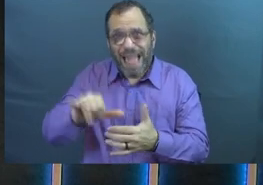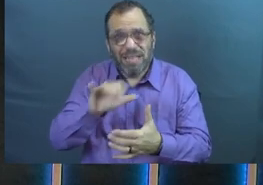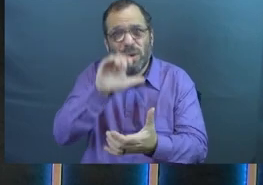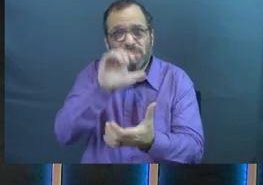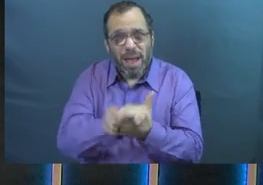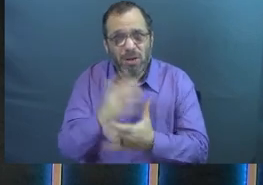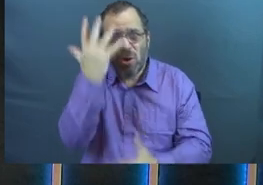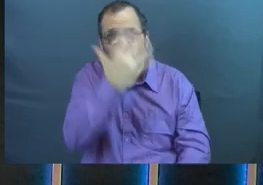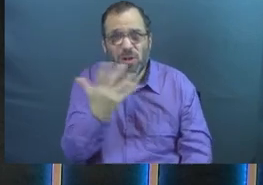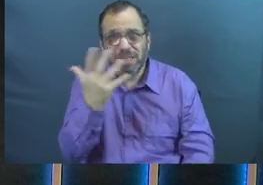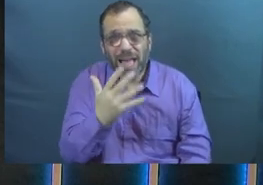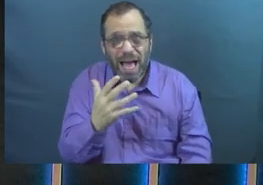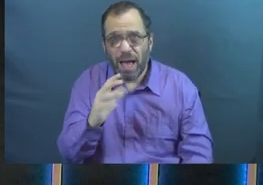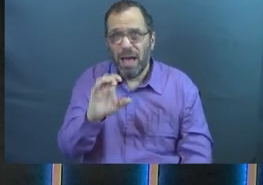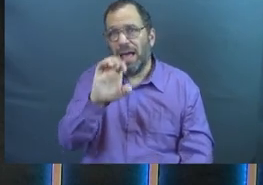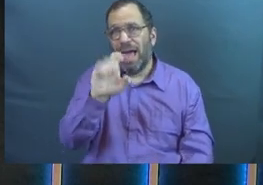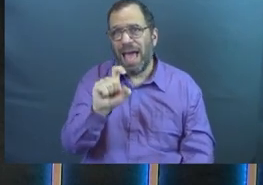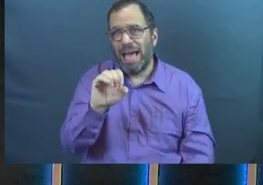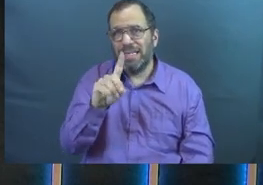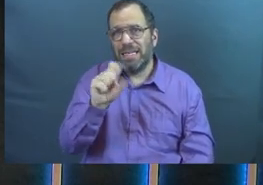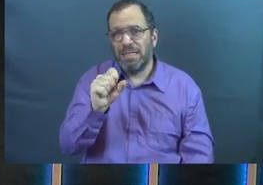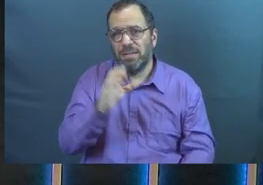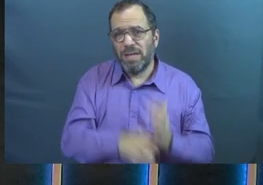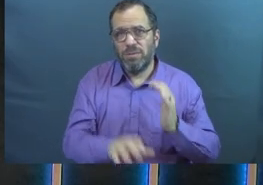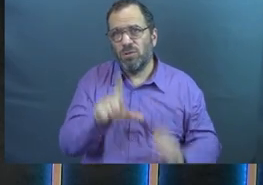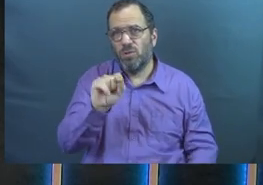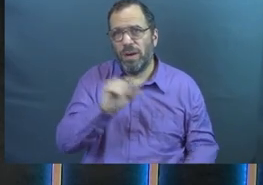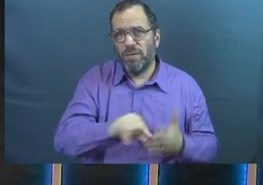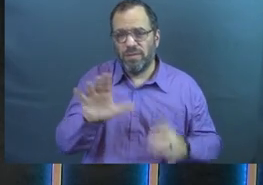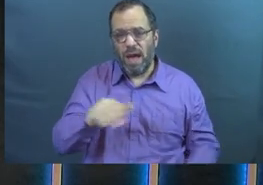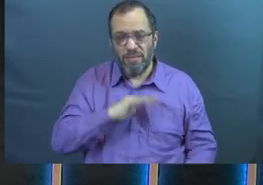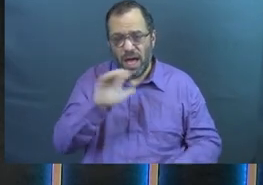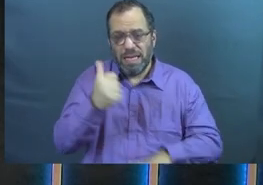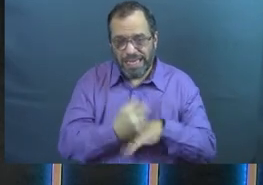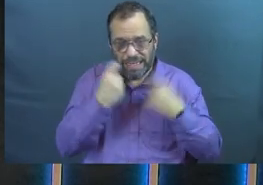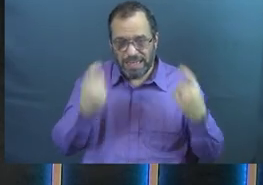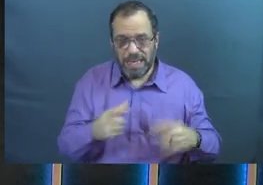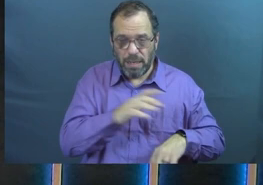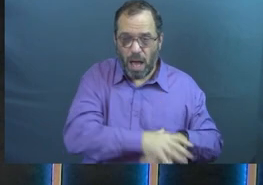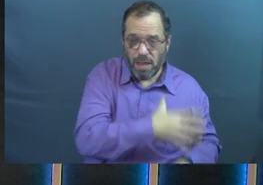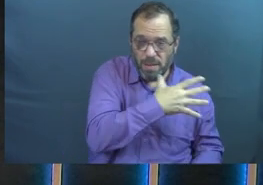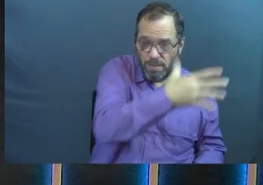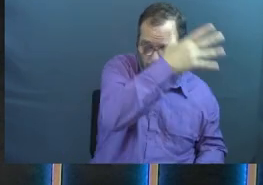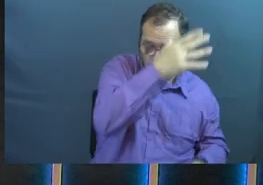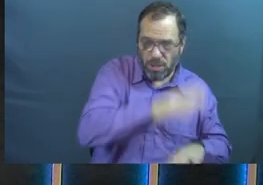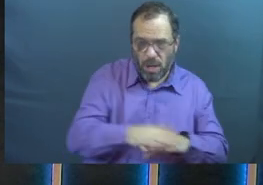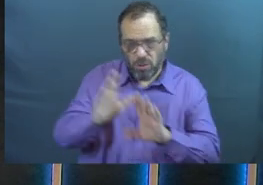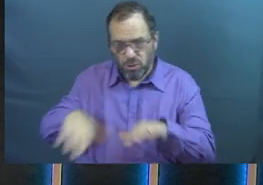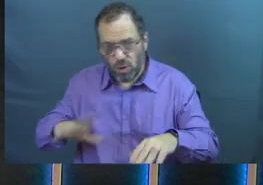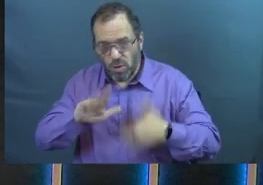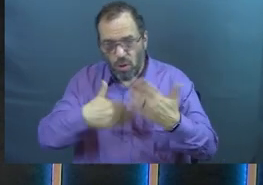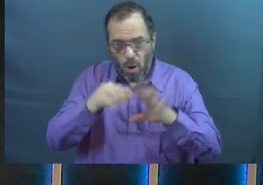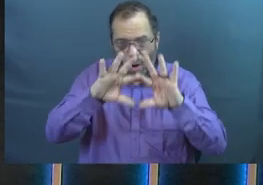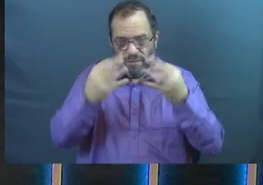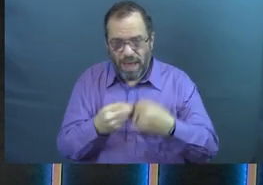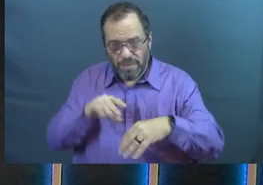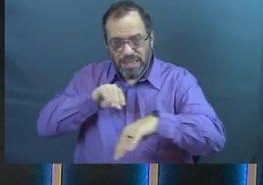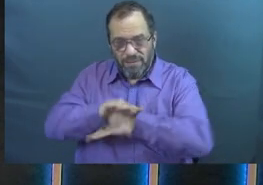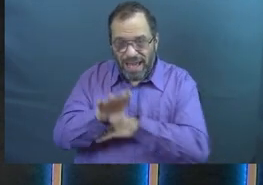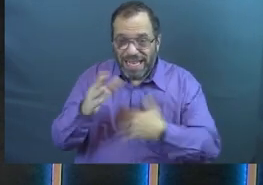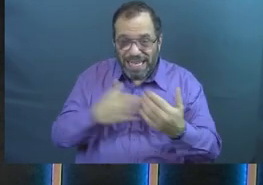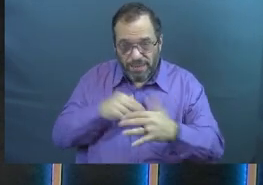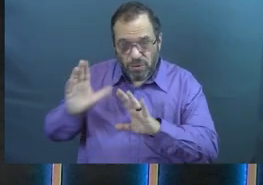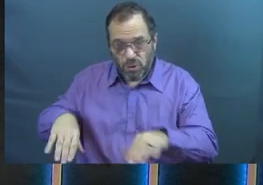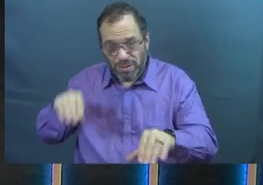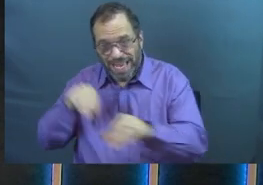supposed to look like. Exodus 20 verse 5 says, I lay the sins of the parents upon their children. The entire family is affected,